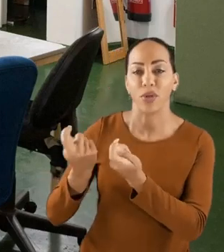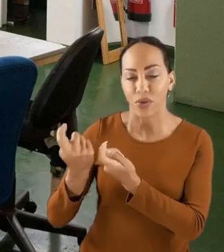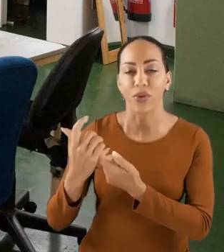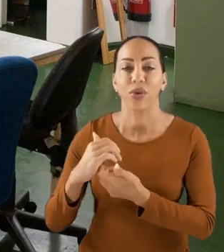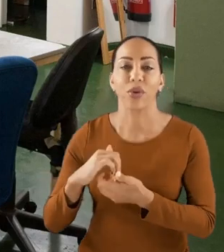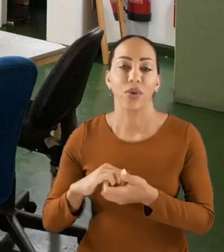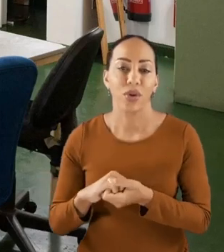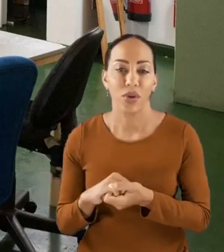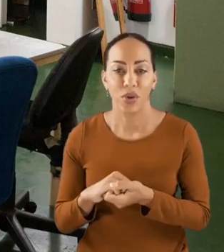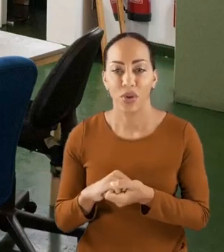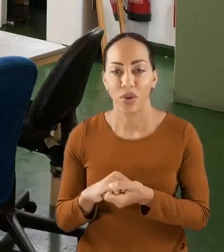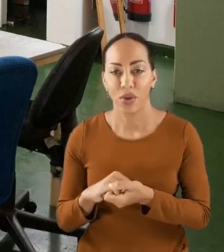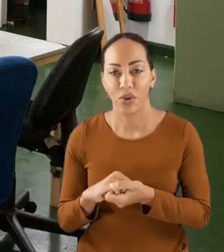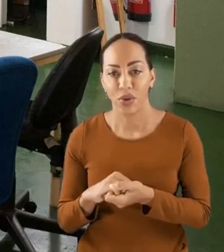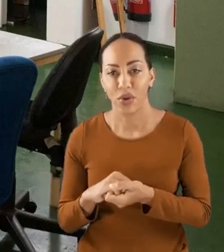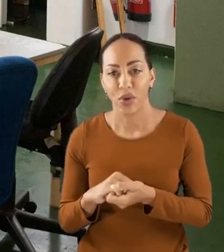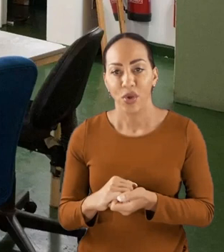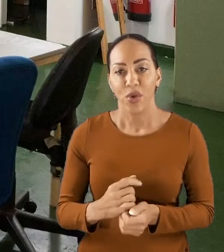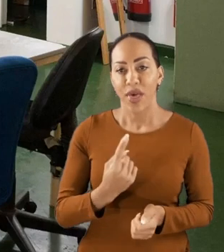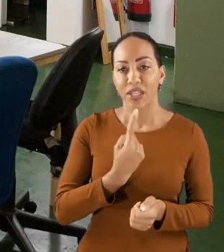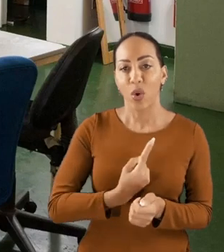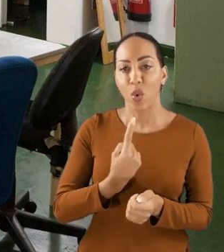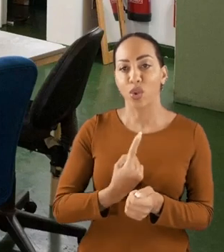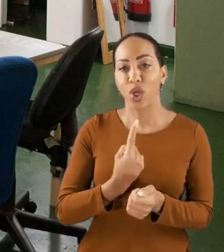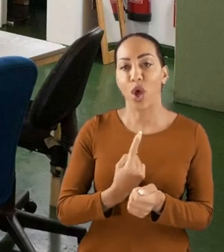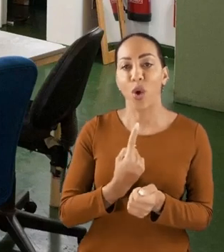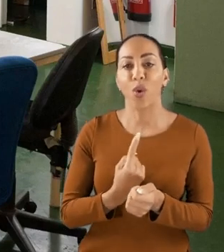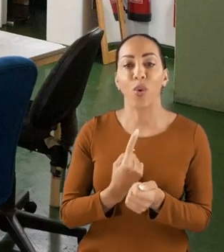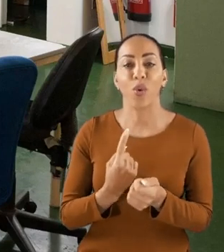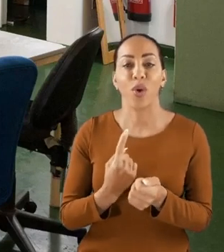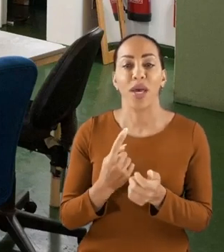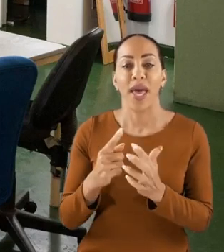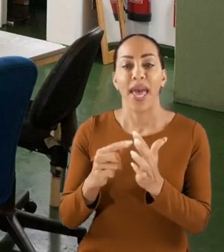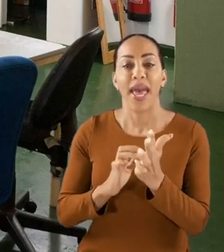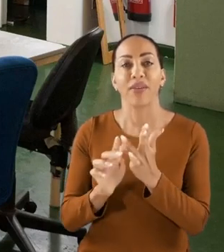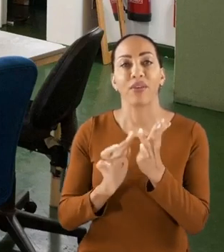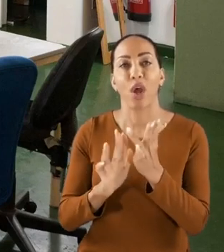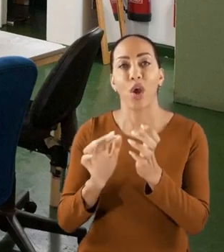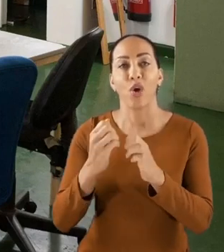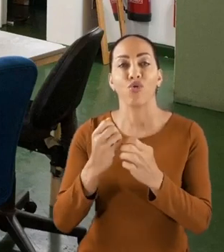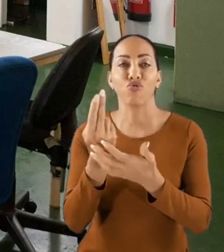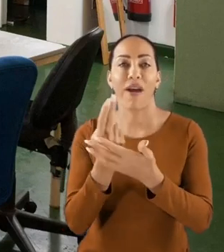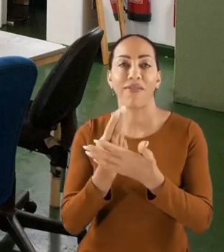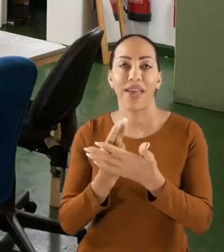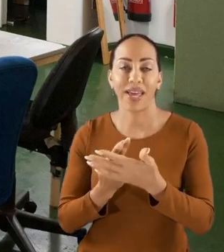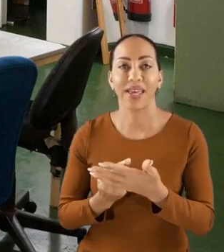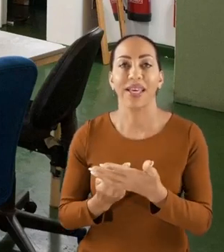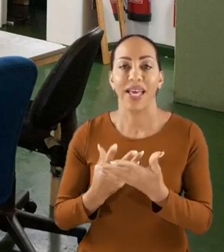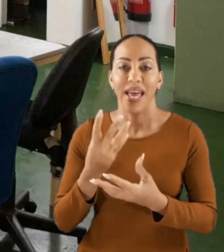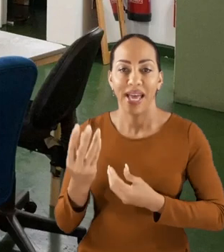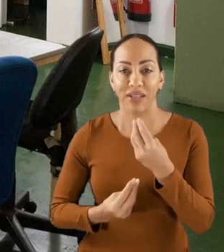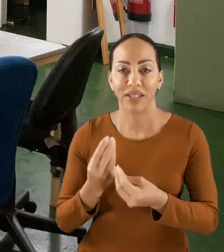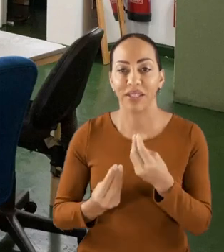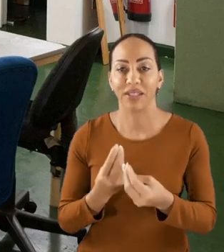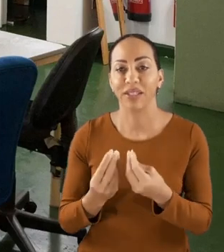and I mean, also there's an autoethnographic exploration of a section of it in a book on